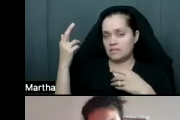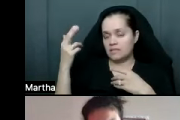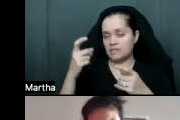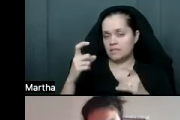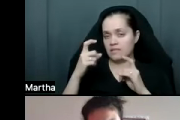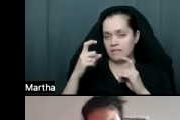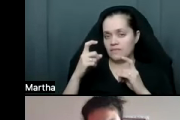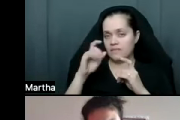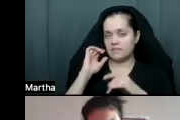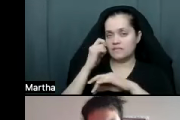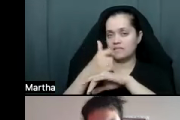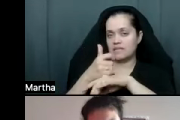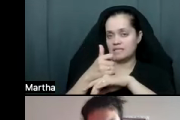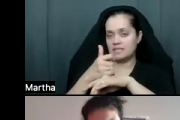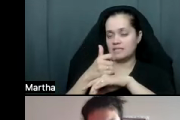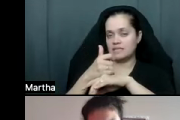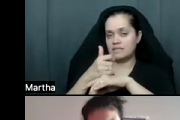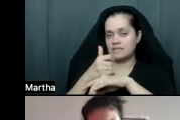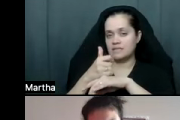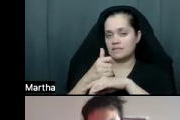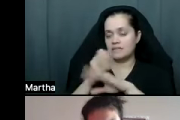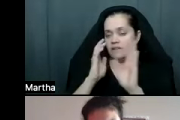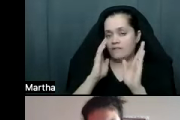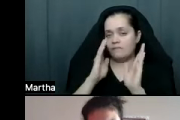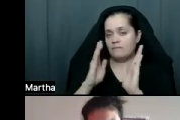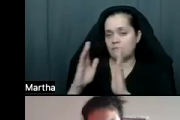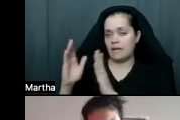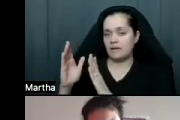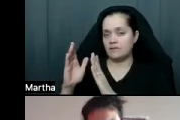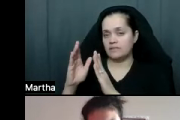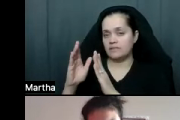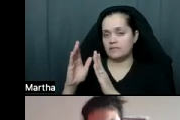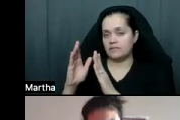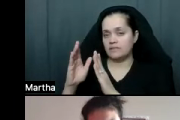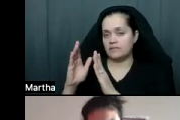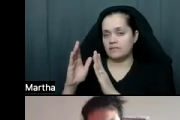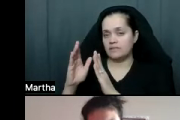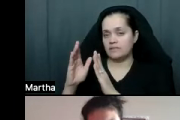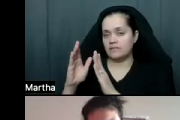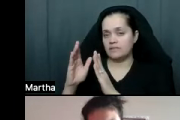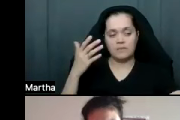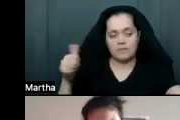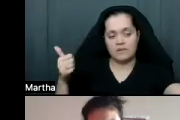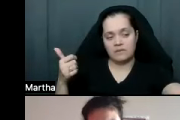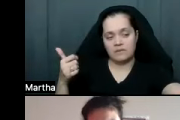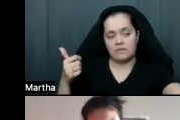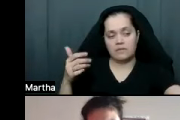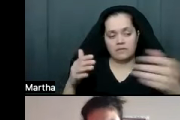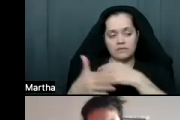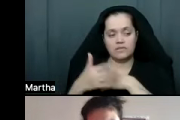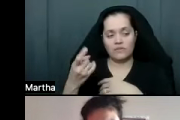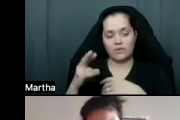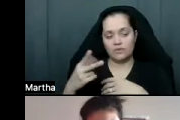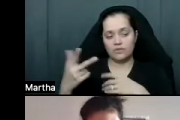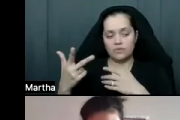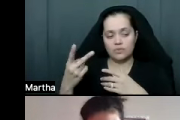set of urban patterns that's distinctive. There may be other countries that have 1 or 2 or something of our